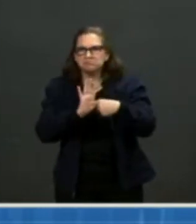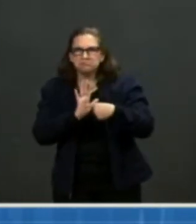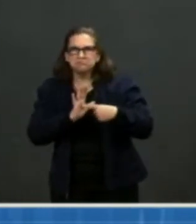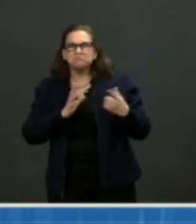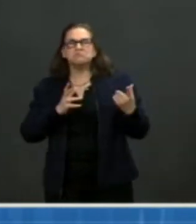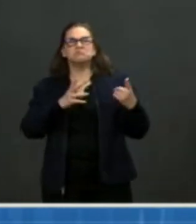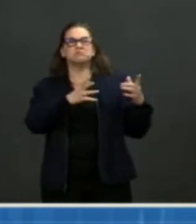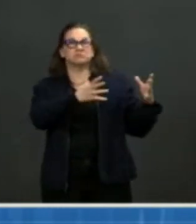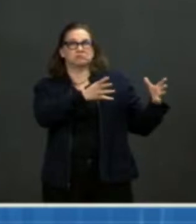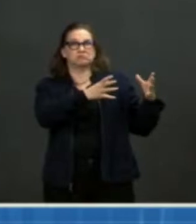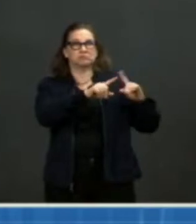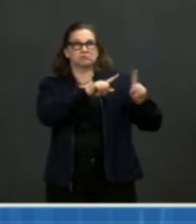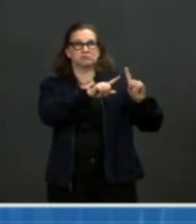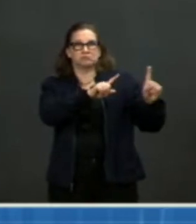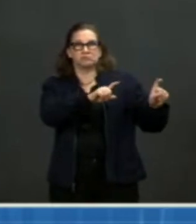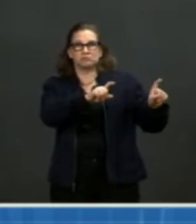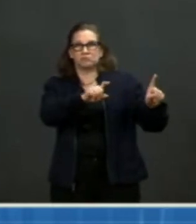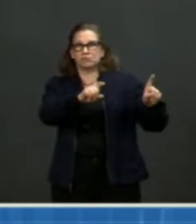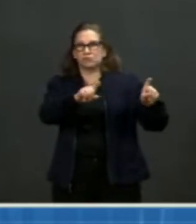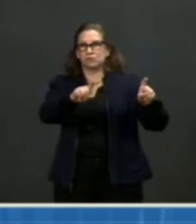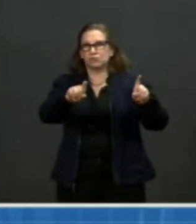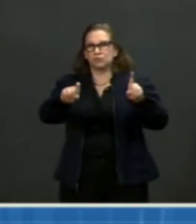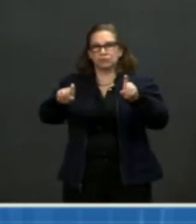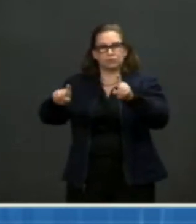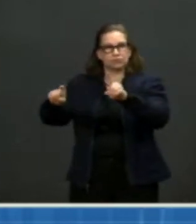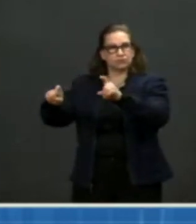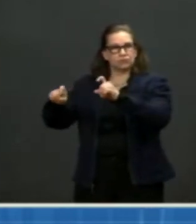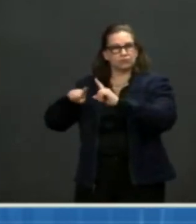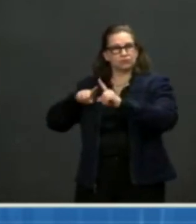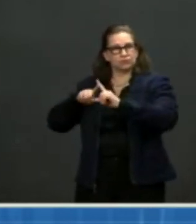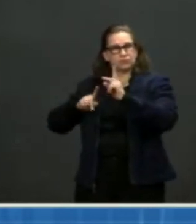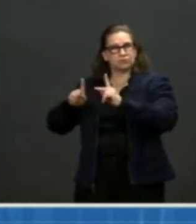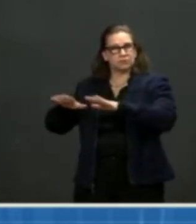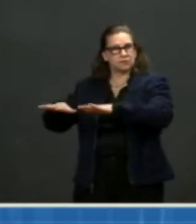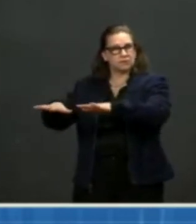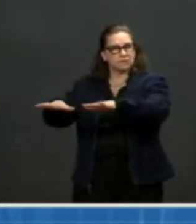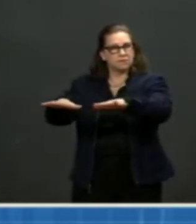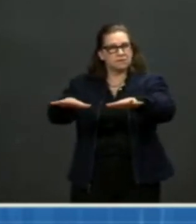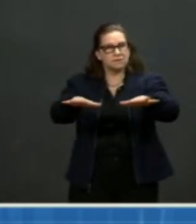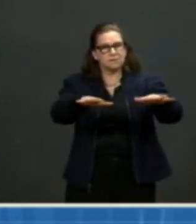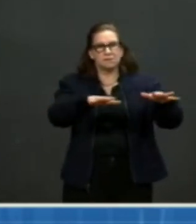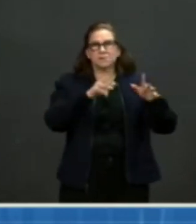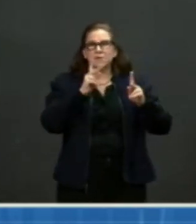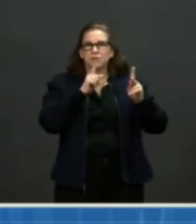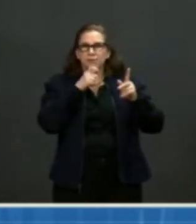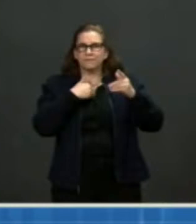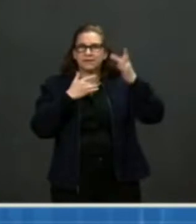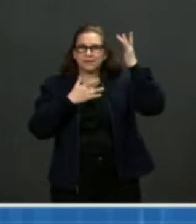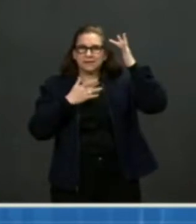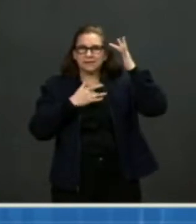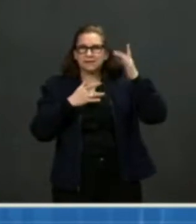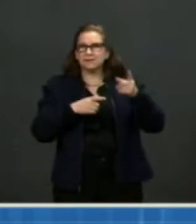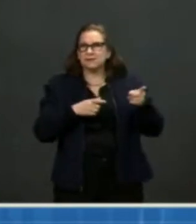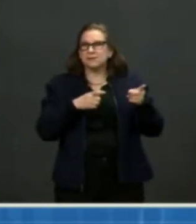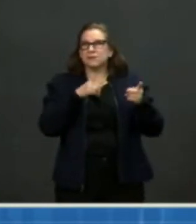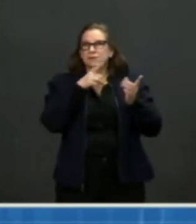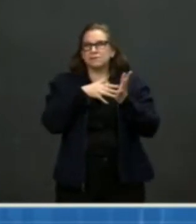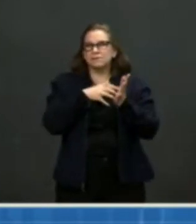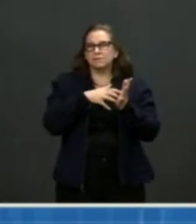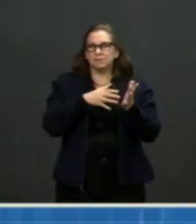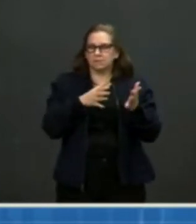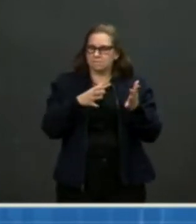to get that many people who have comorbidities. So right at the efficacy data, good